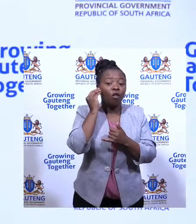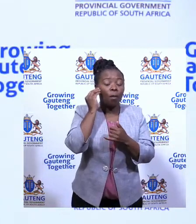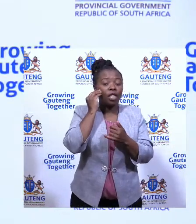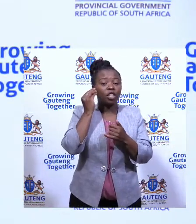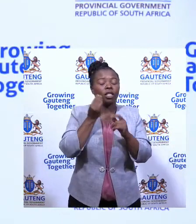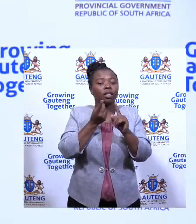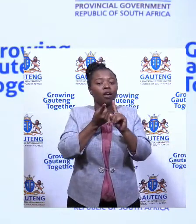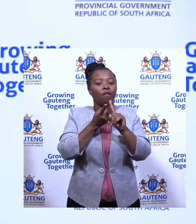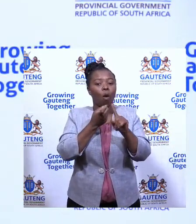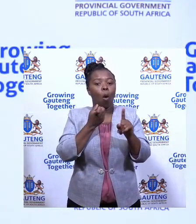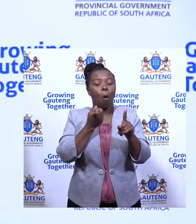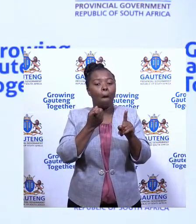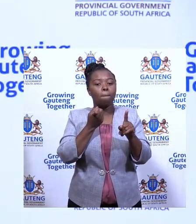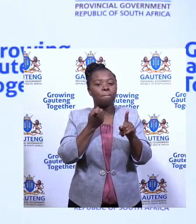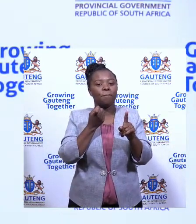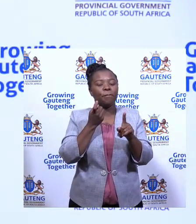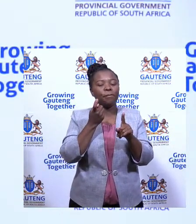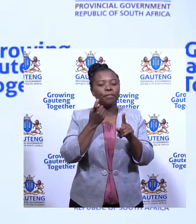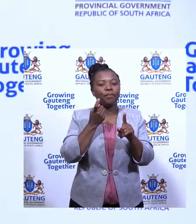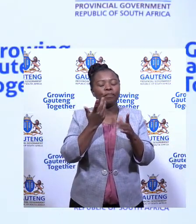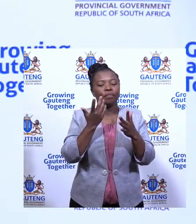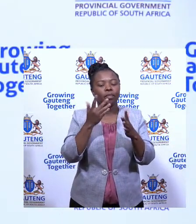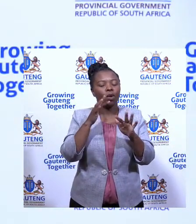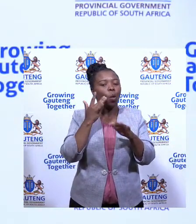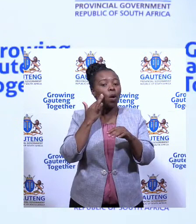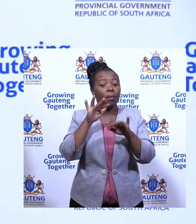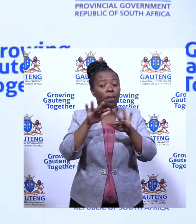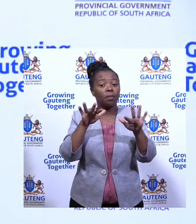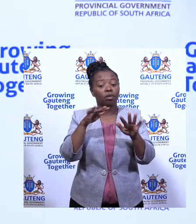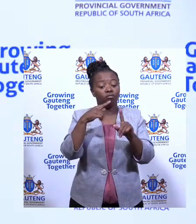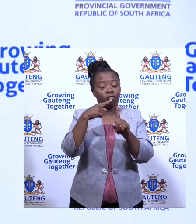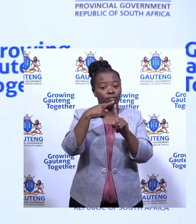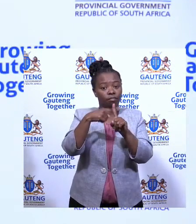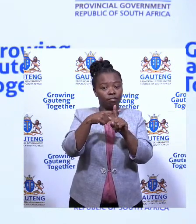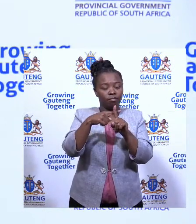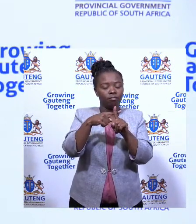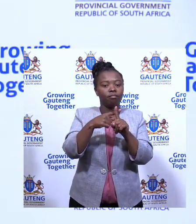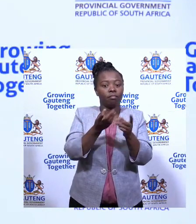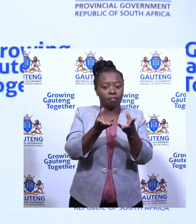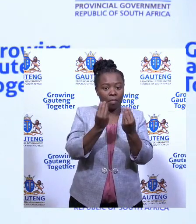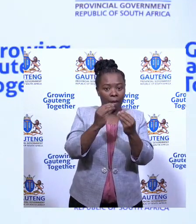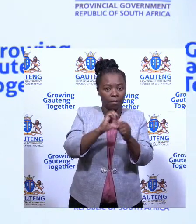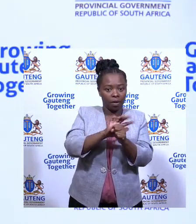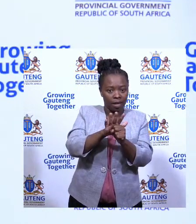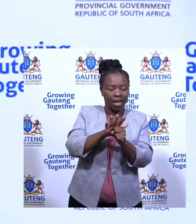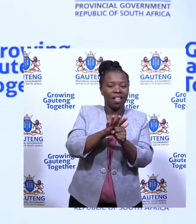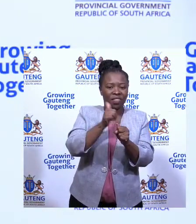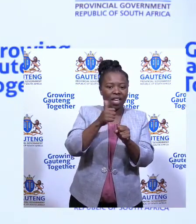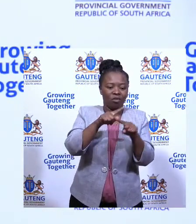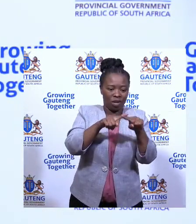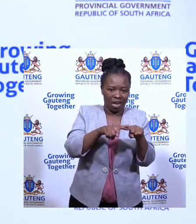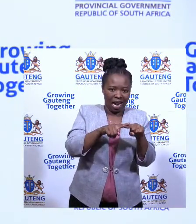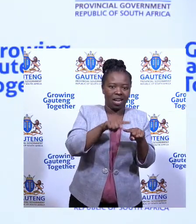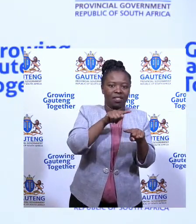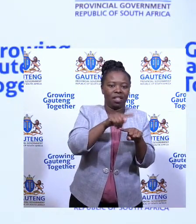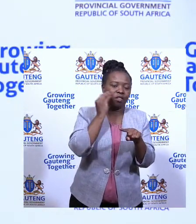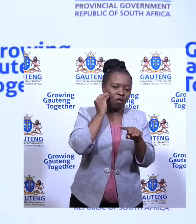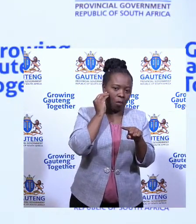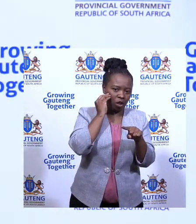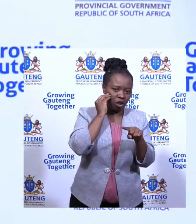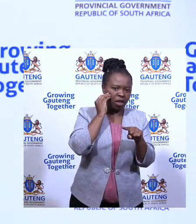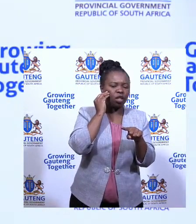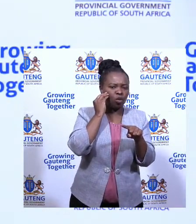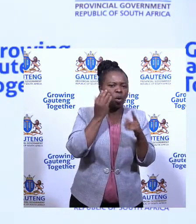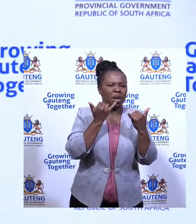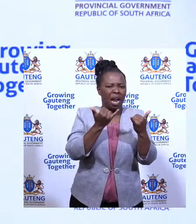through the data feeds of when people test positive, and we rely on address data to be able to do that. And given the complexity